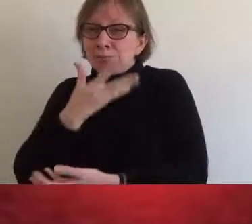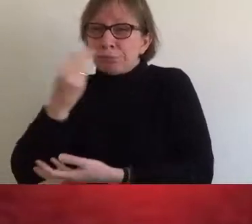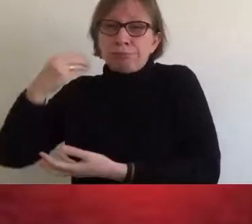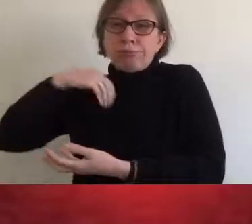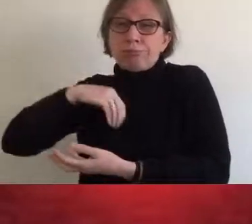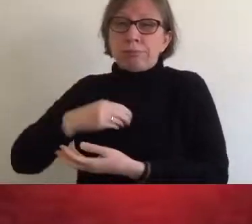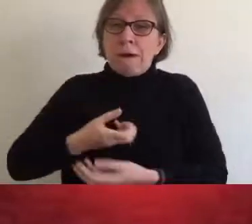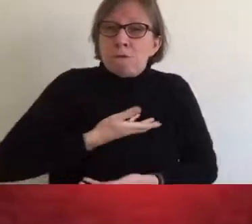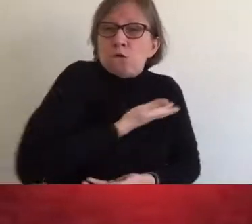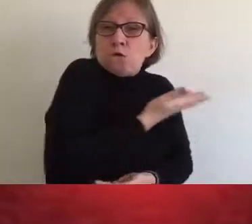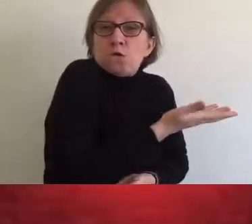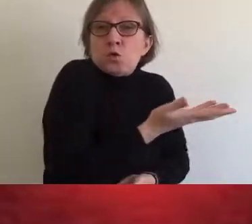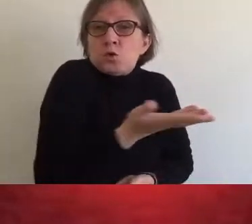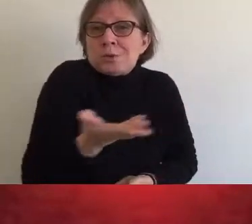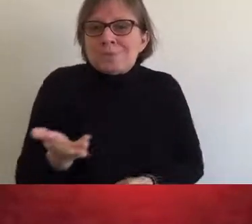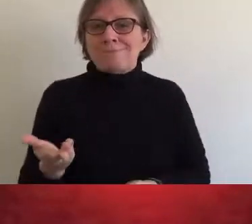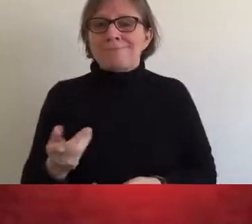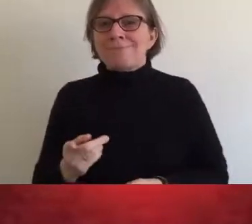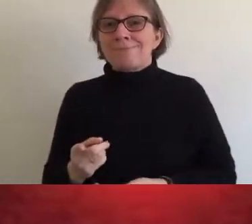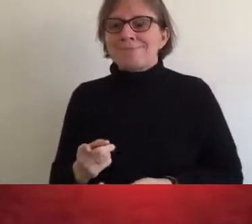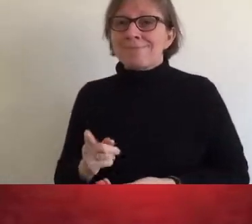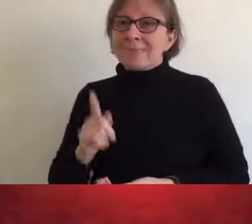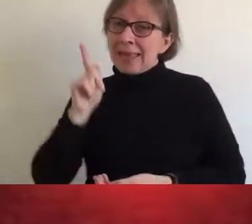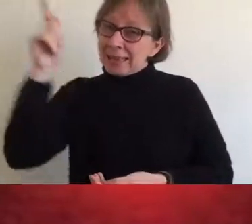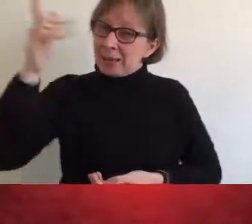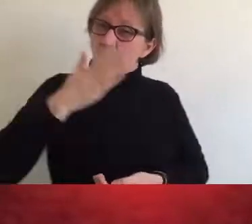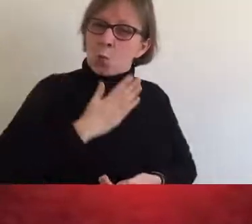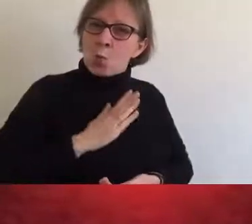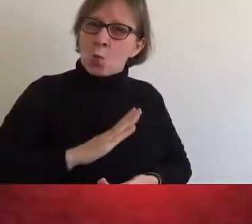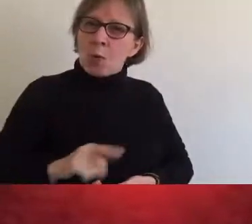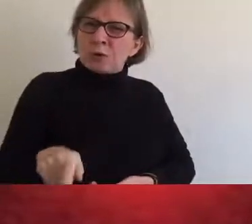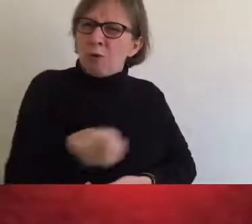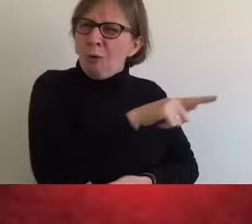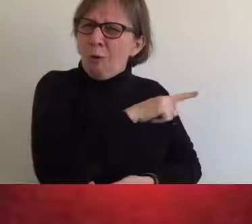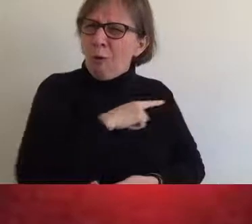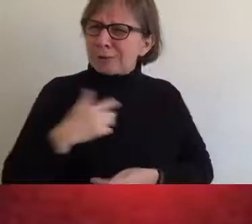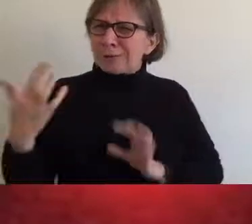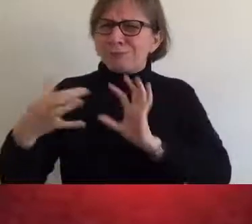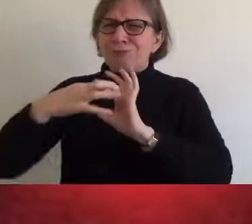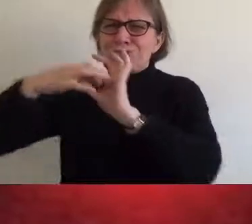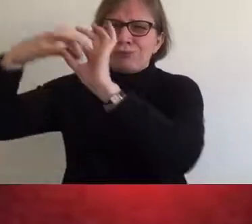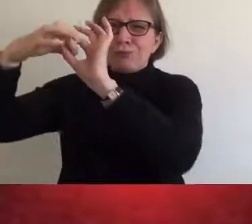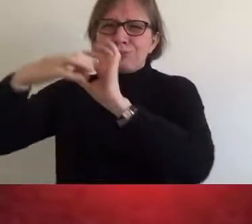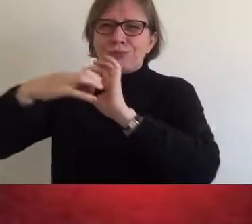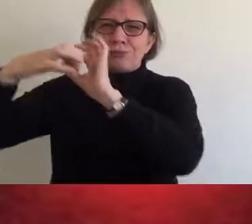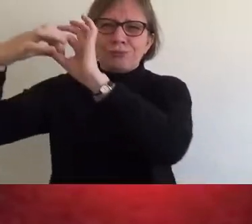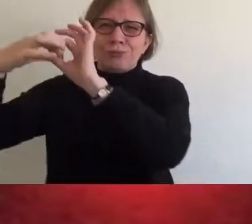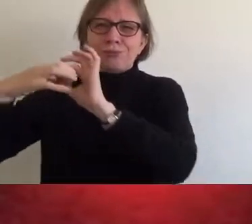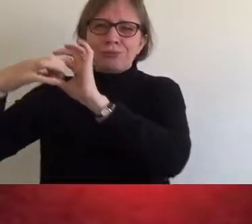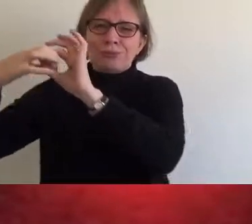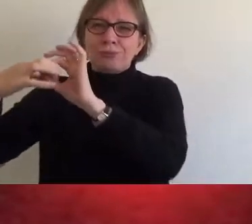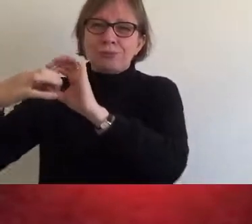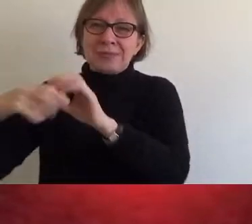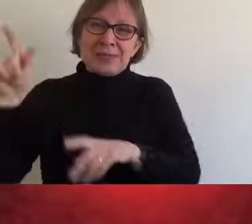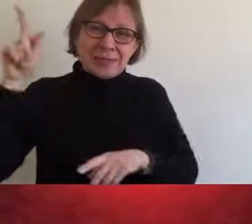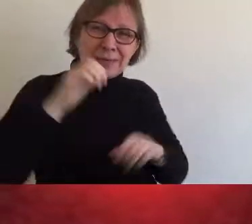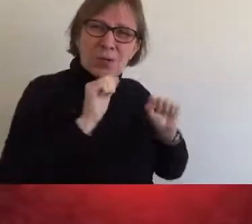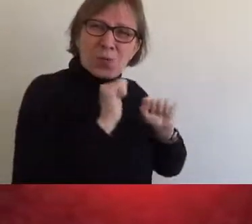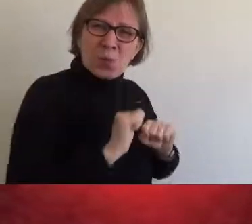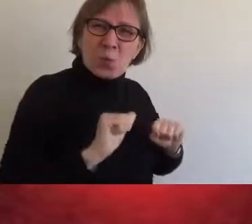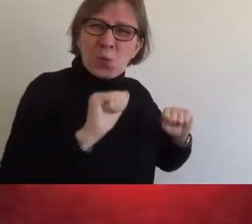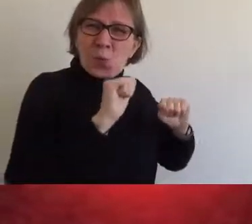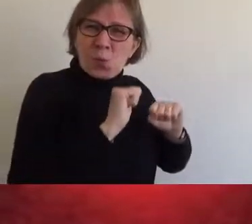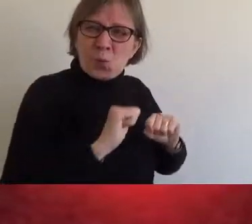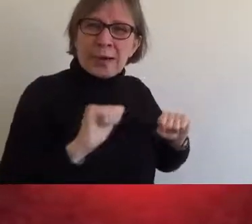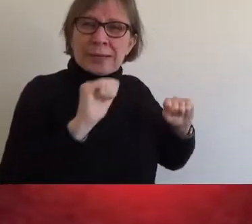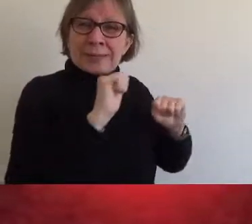God, expressed by Jesus, that we might come to him and abide in him. He waits for us tirelessly,